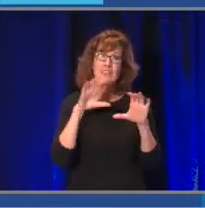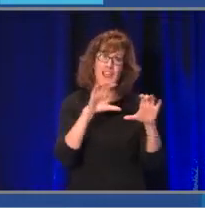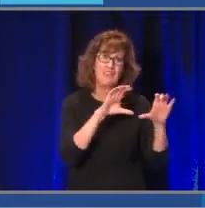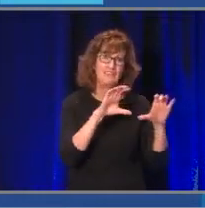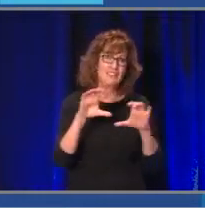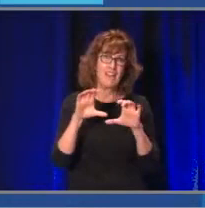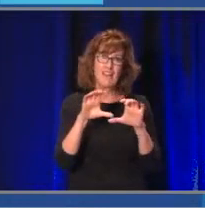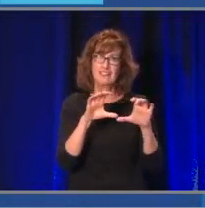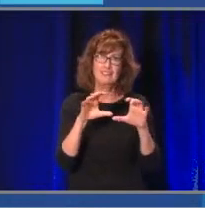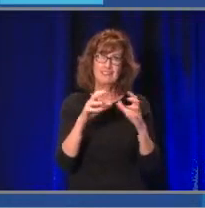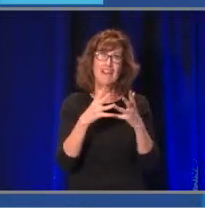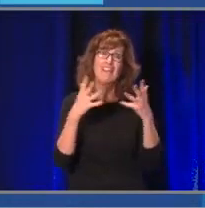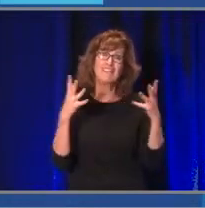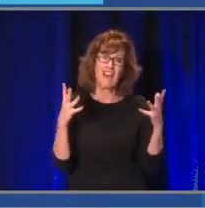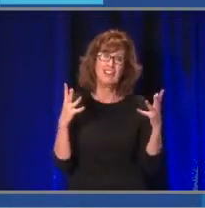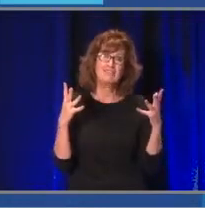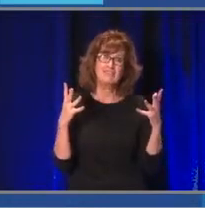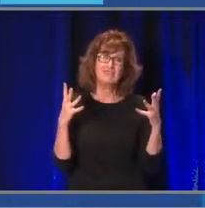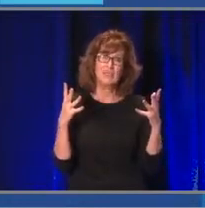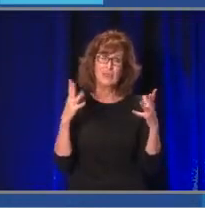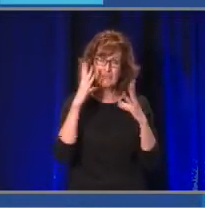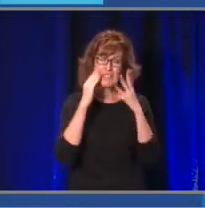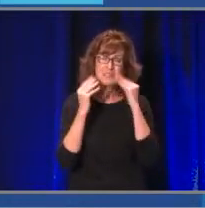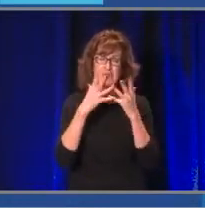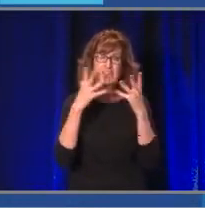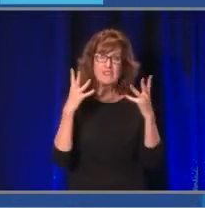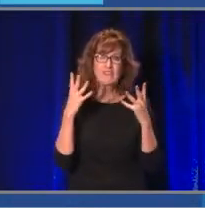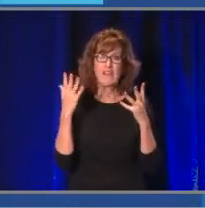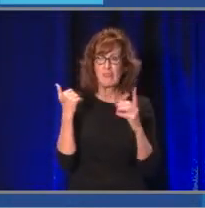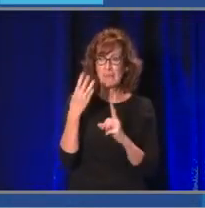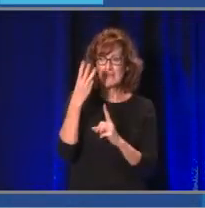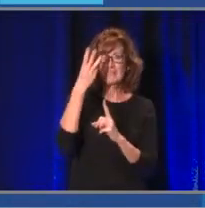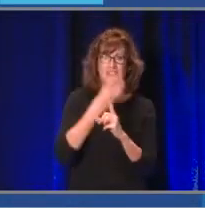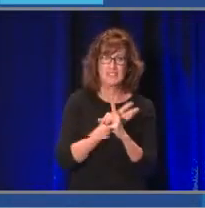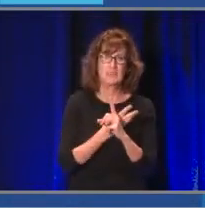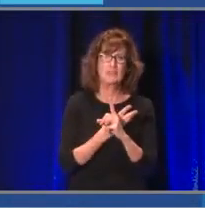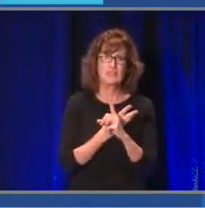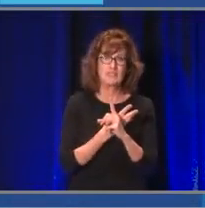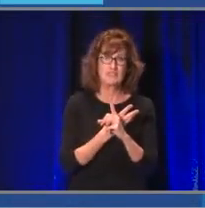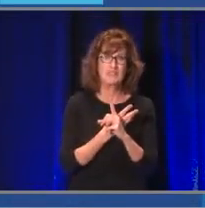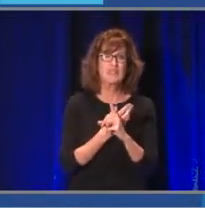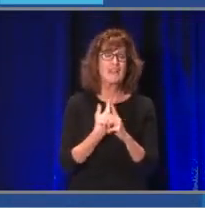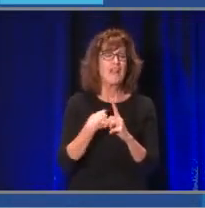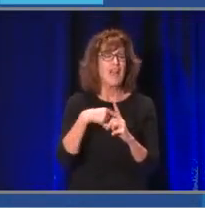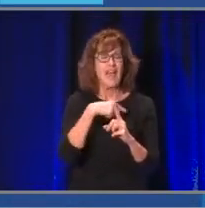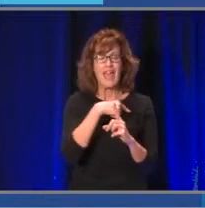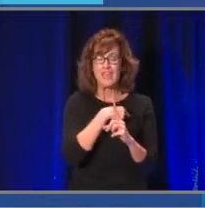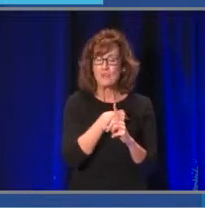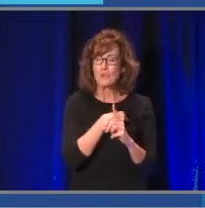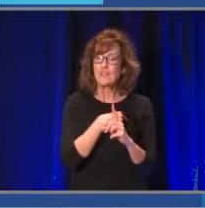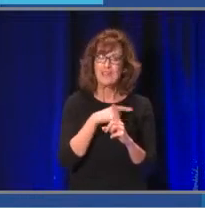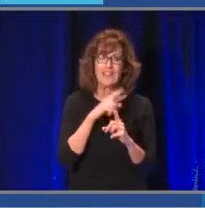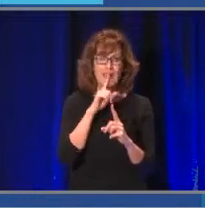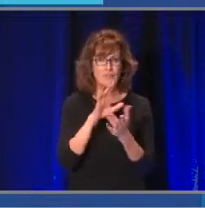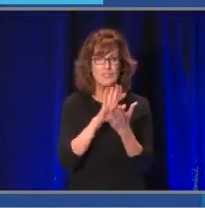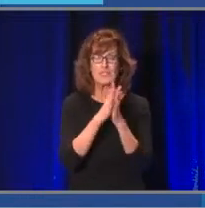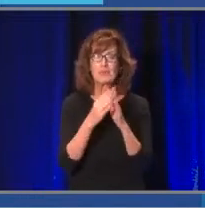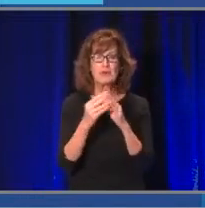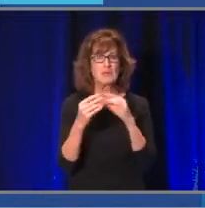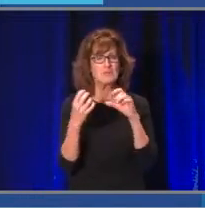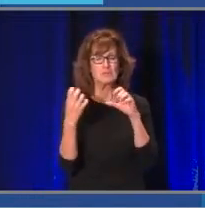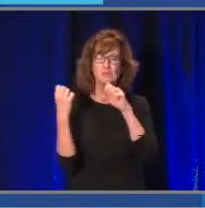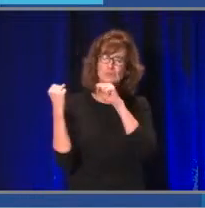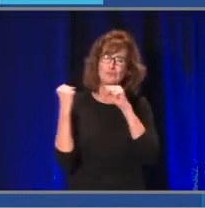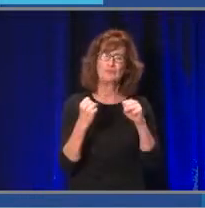over the last 6 months, and we have come out stronger, certainly in terms of our determination,